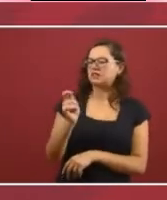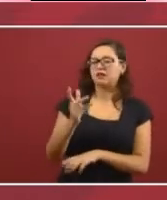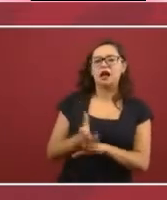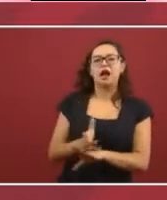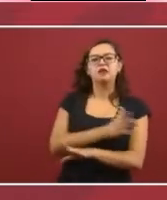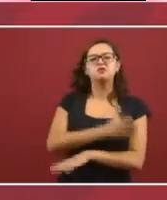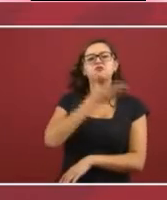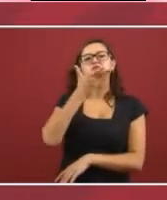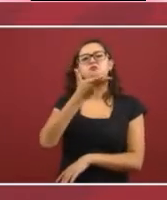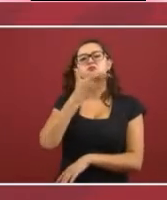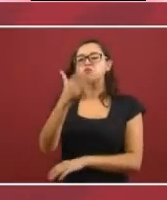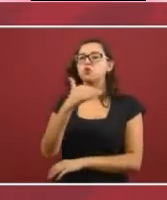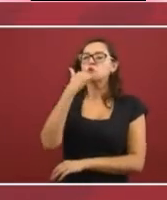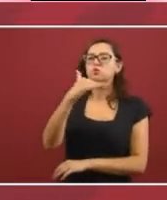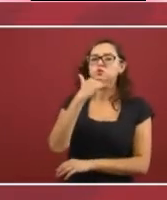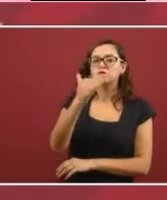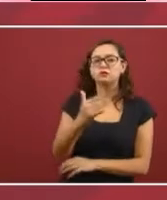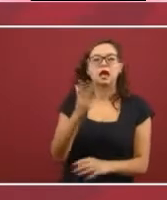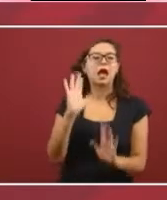they spoke of